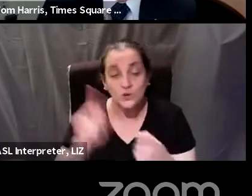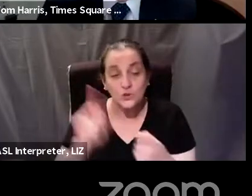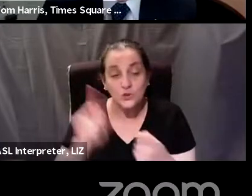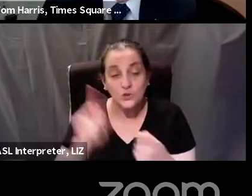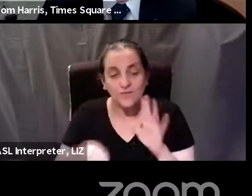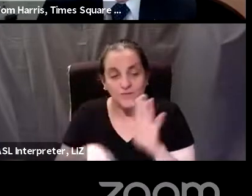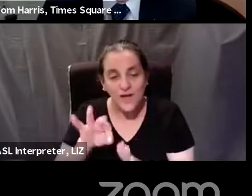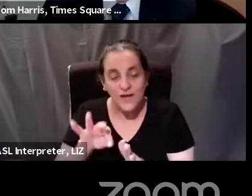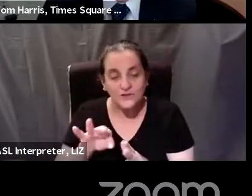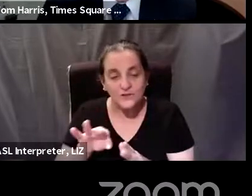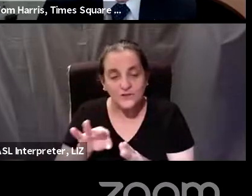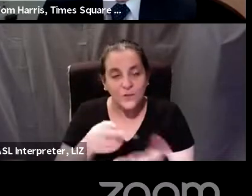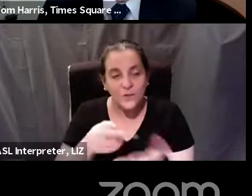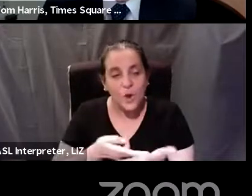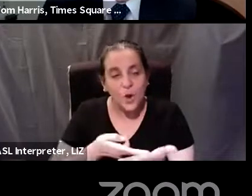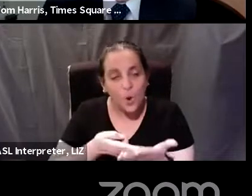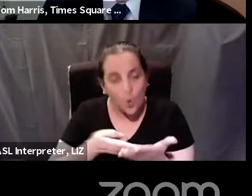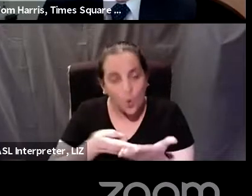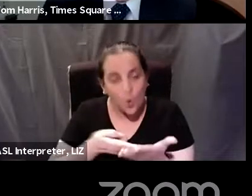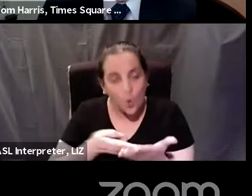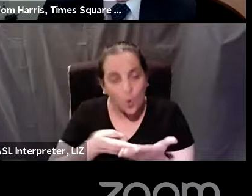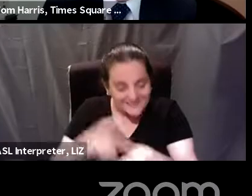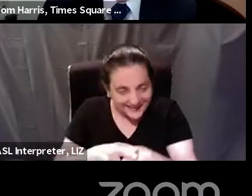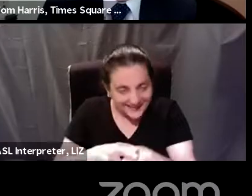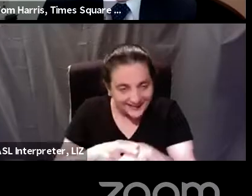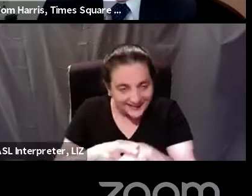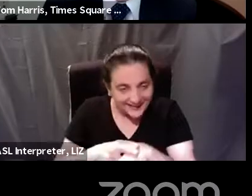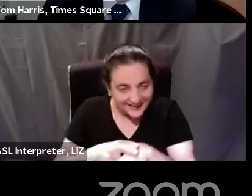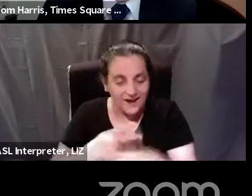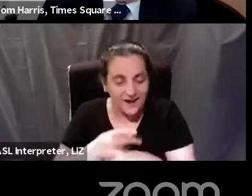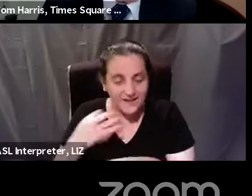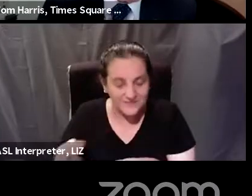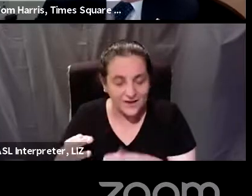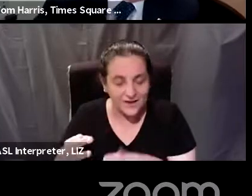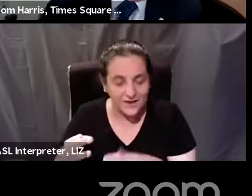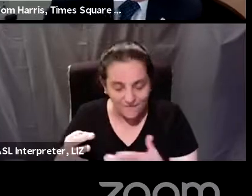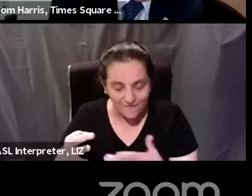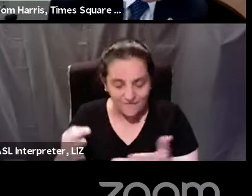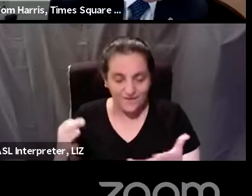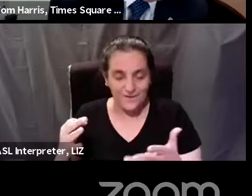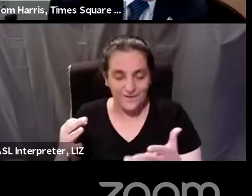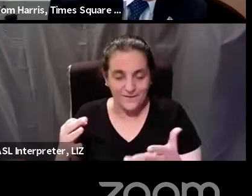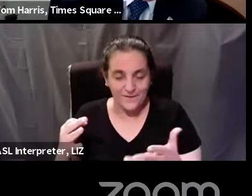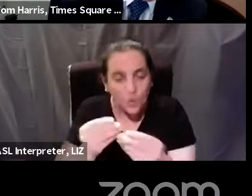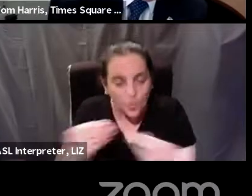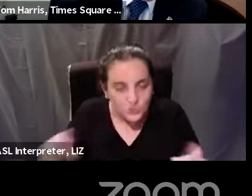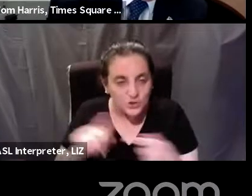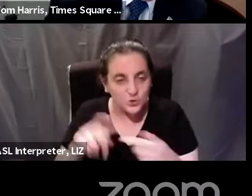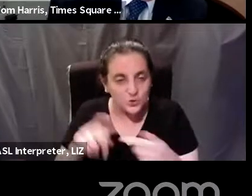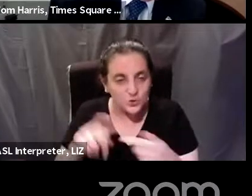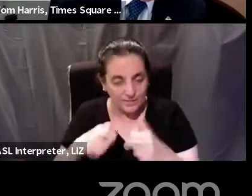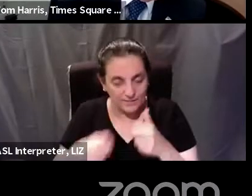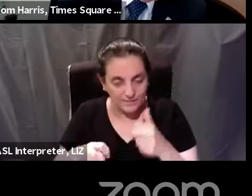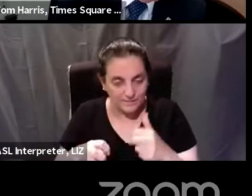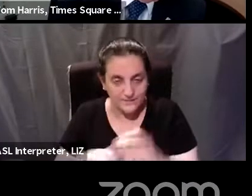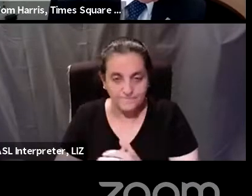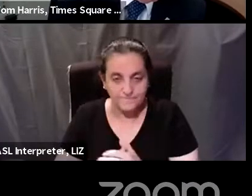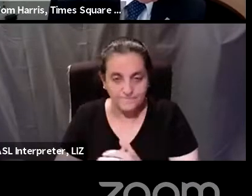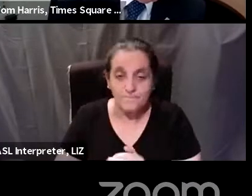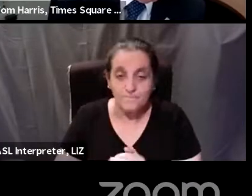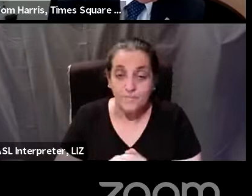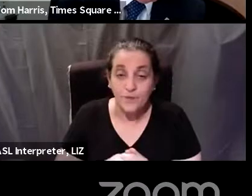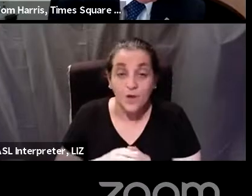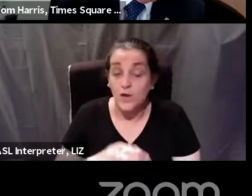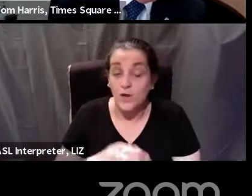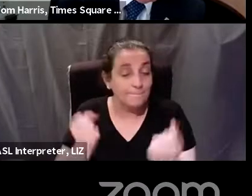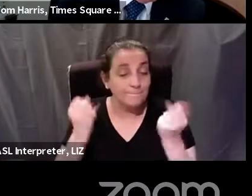think in the quick nutshell, DHS is a failed entity. It is not